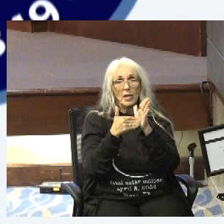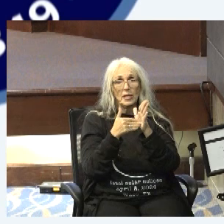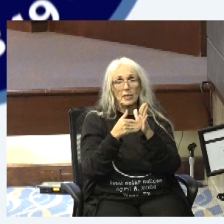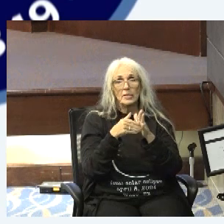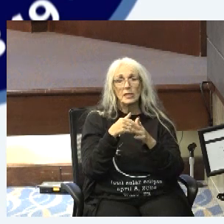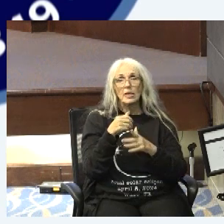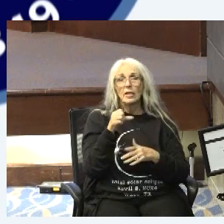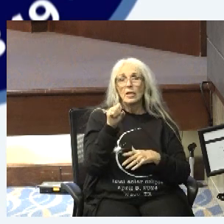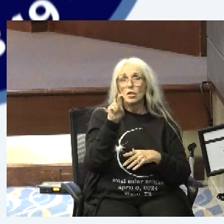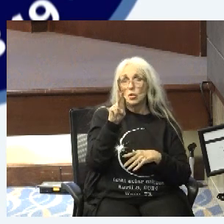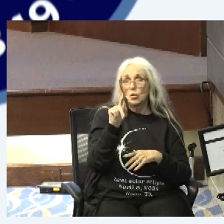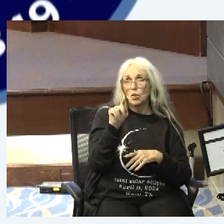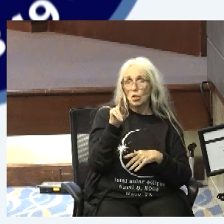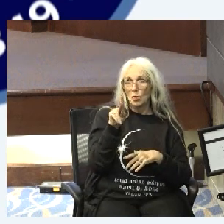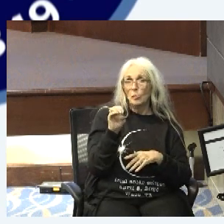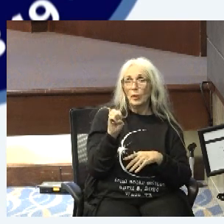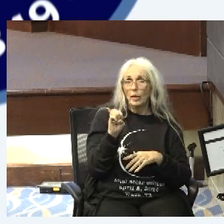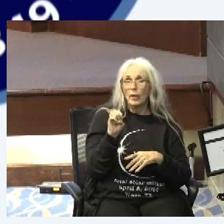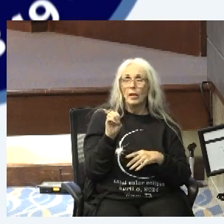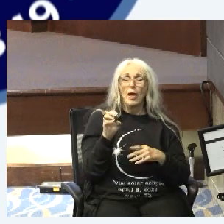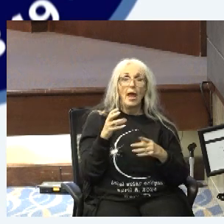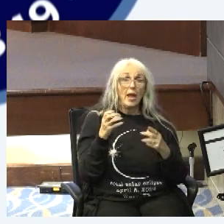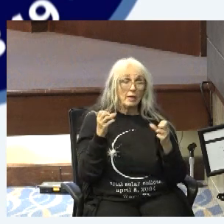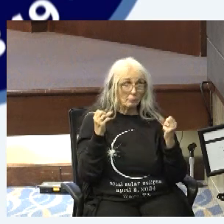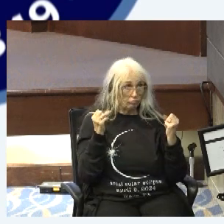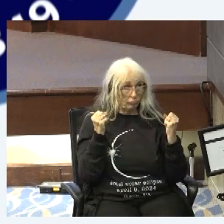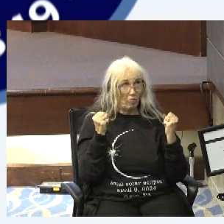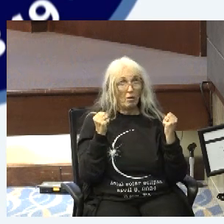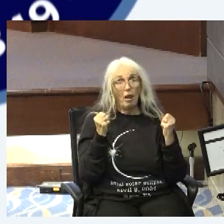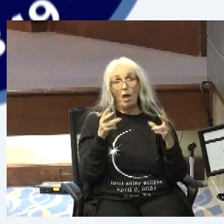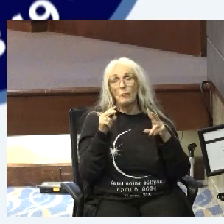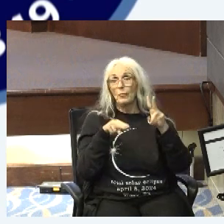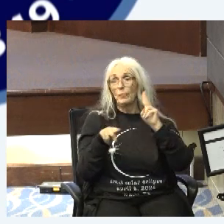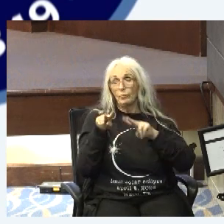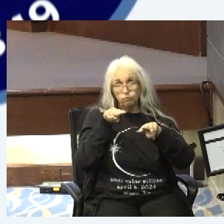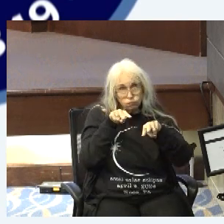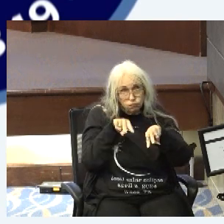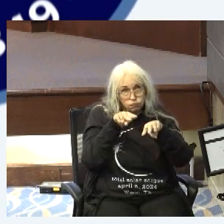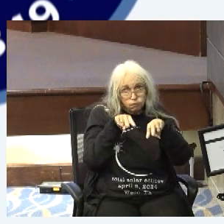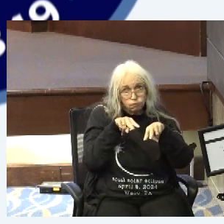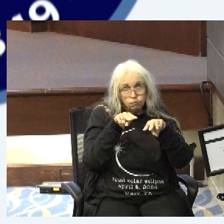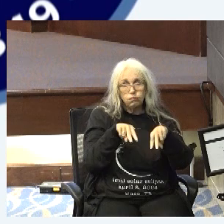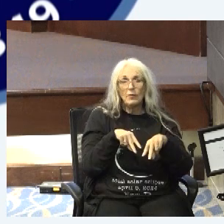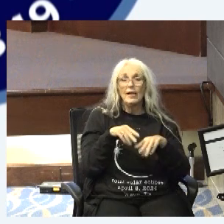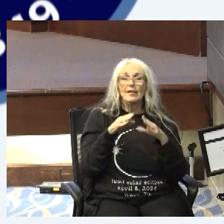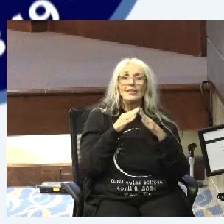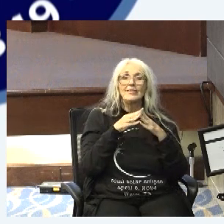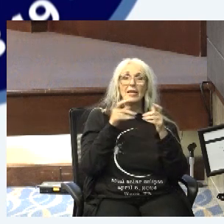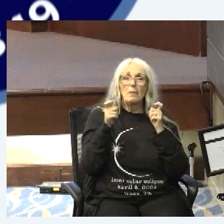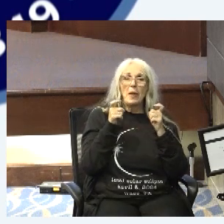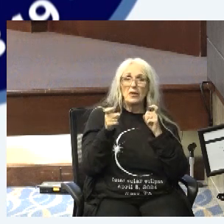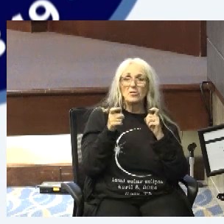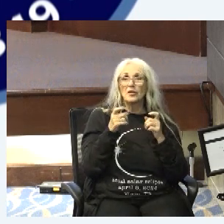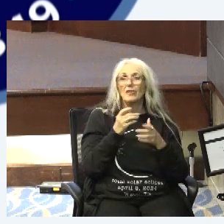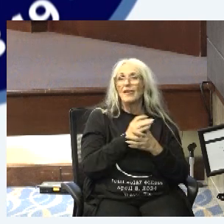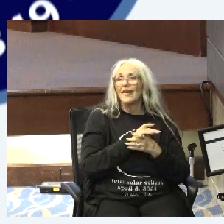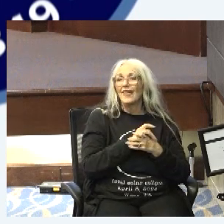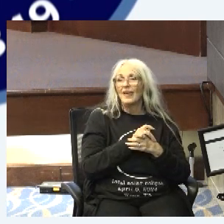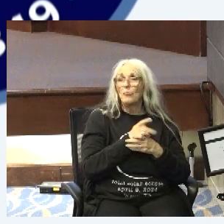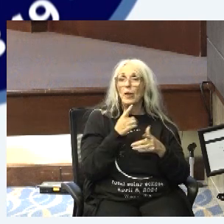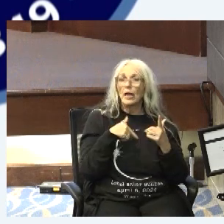So obviously, when you start looking about that, that's one of the reasons, and City Manager, Assistant City Manager Lisa Blackman, when we came with the name